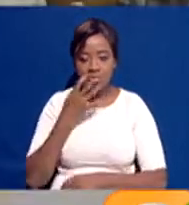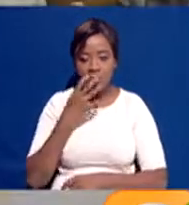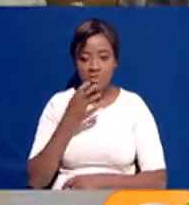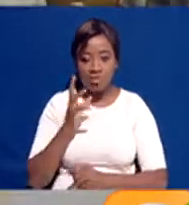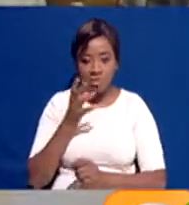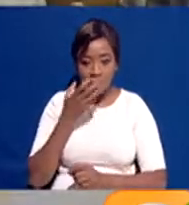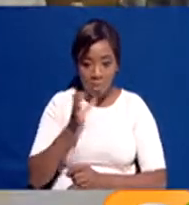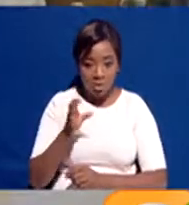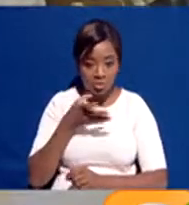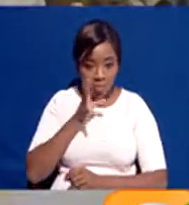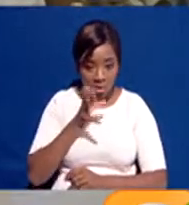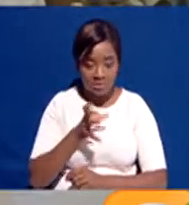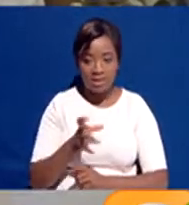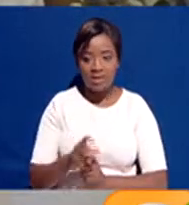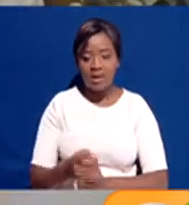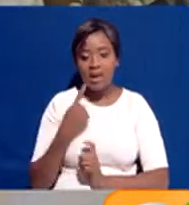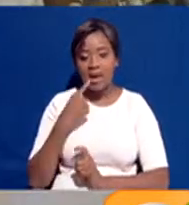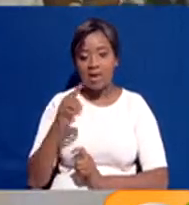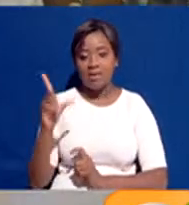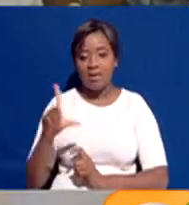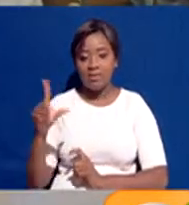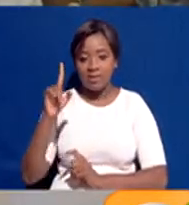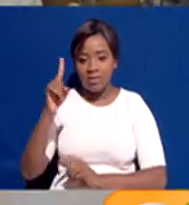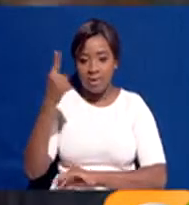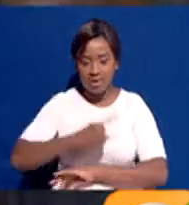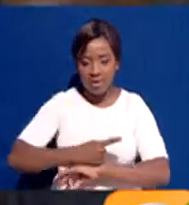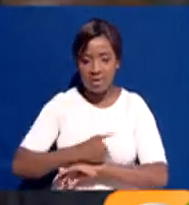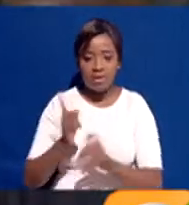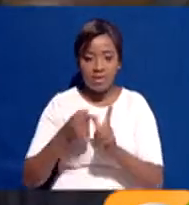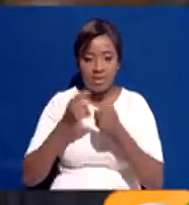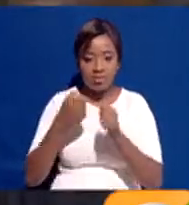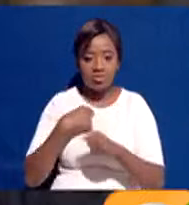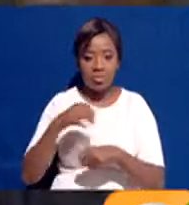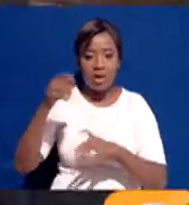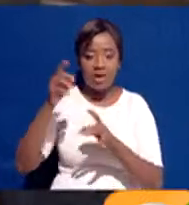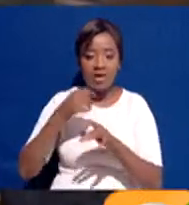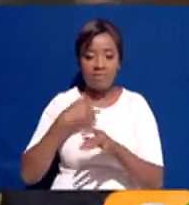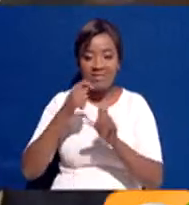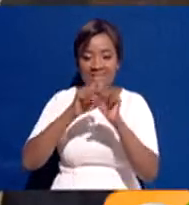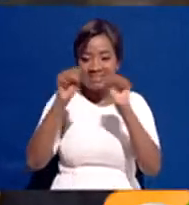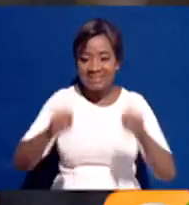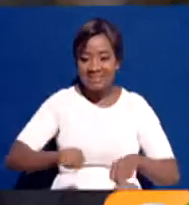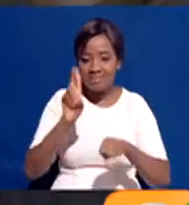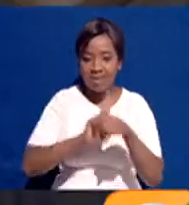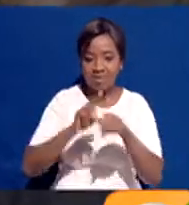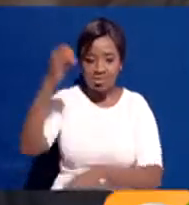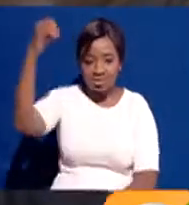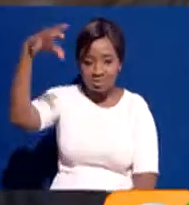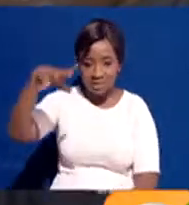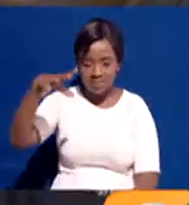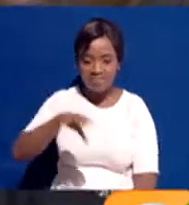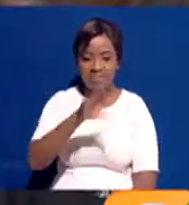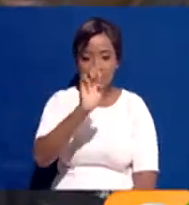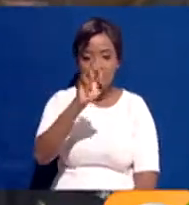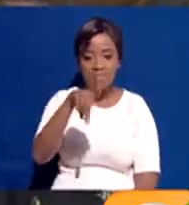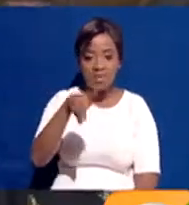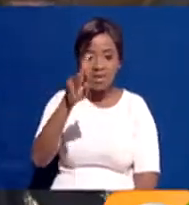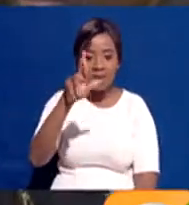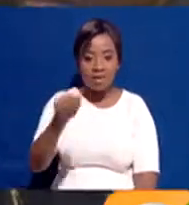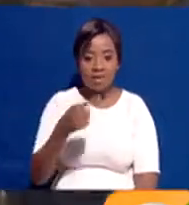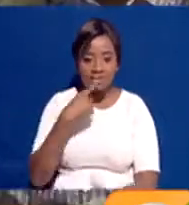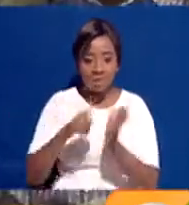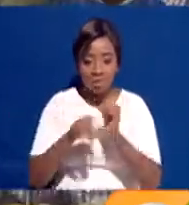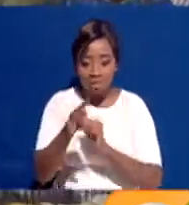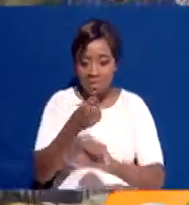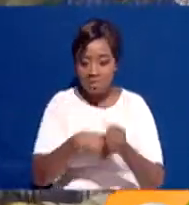100 liters per day to incorporate a solar water heating system installation. According to EPRA, the move is aimed at